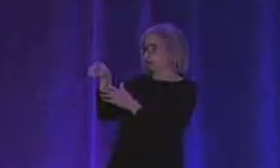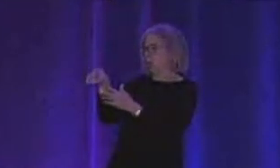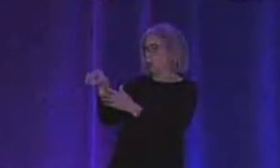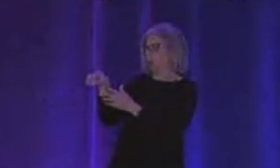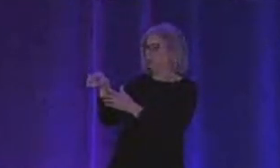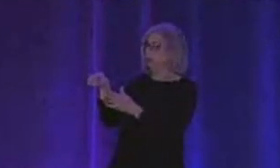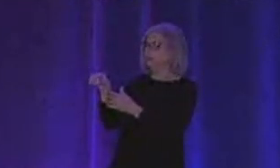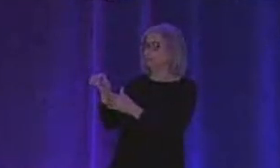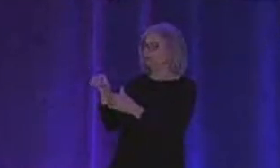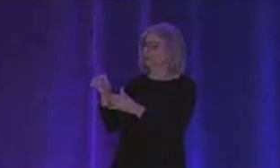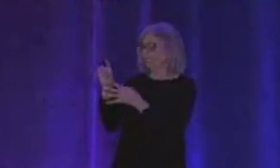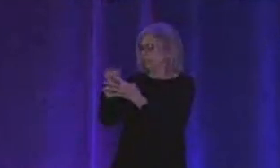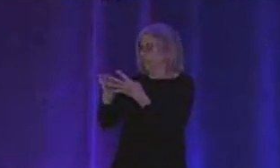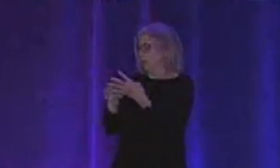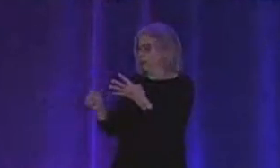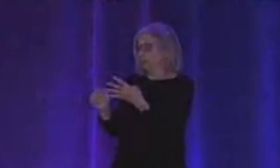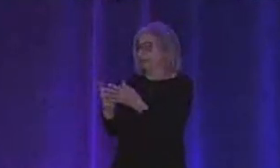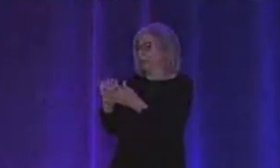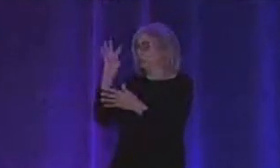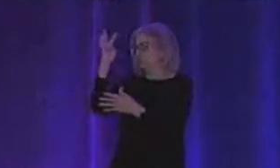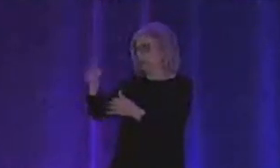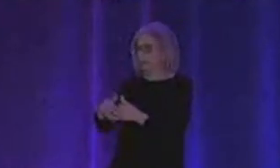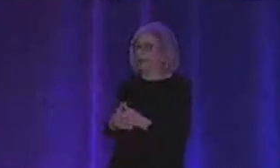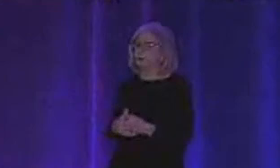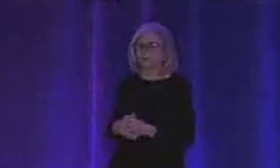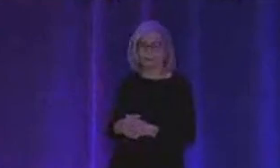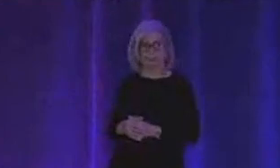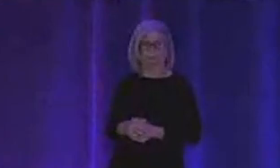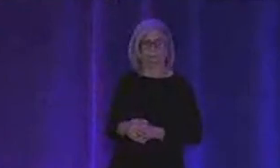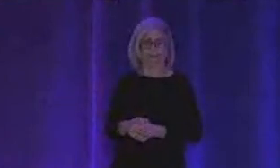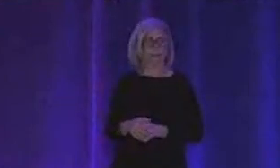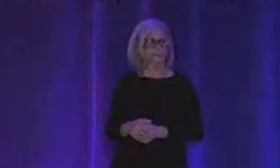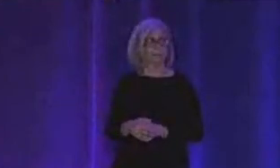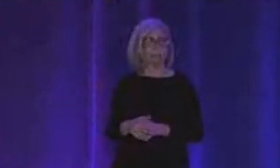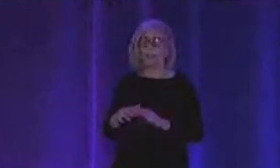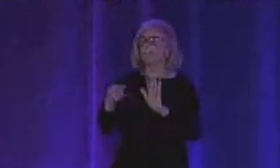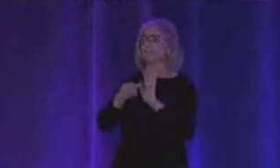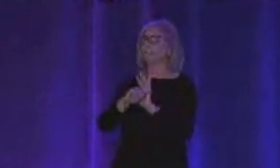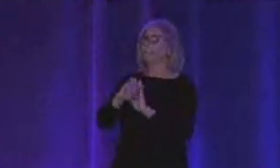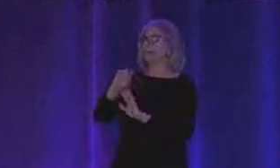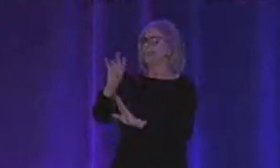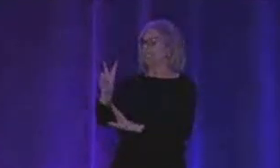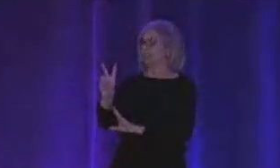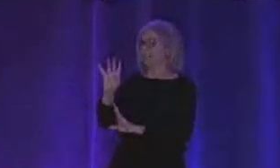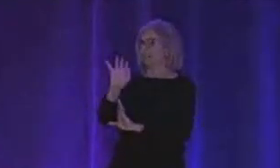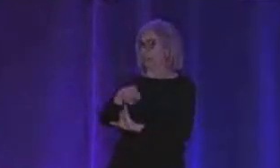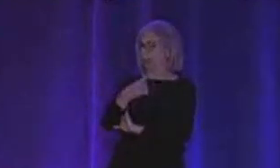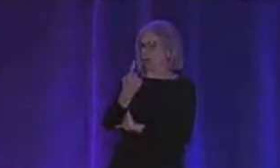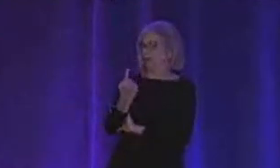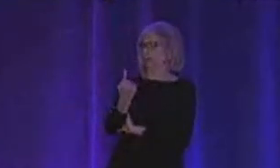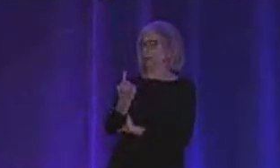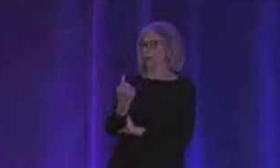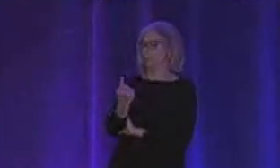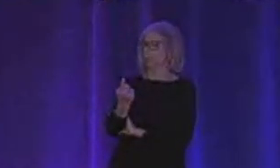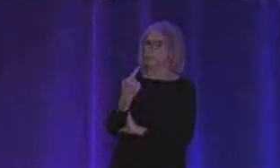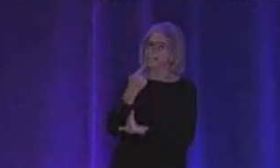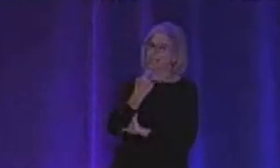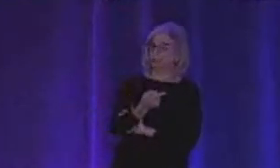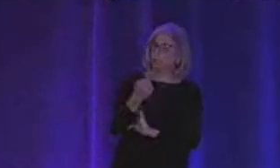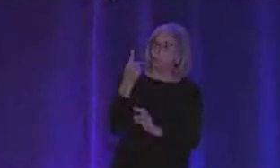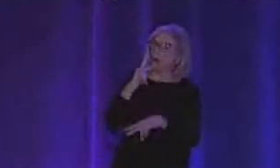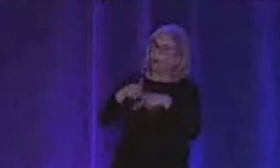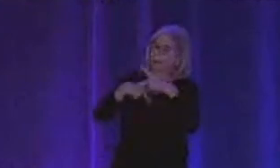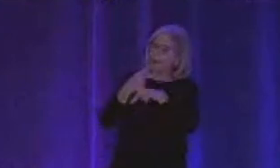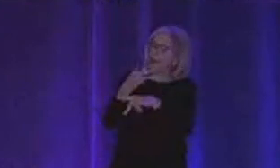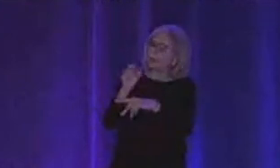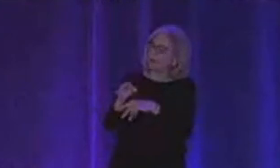there's a lot of choices for that. We went with -7 on this one. But this basically tells you what type